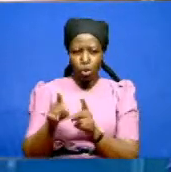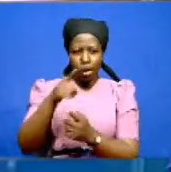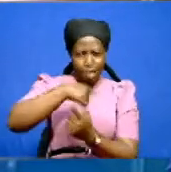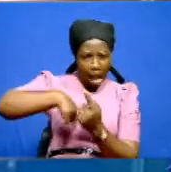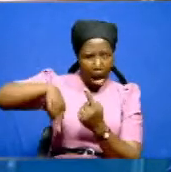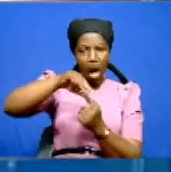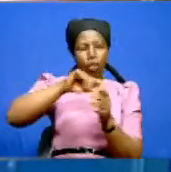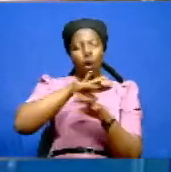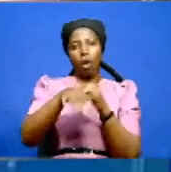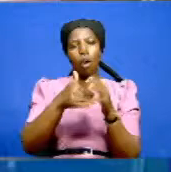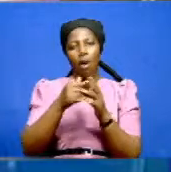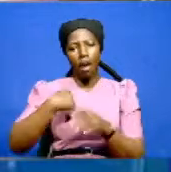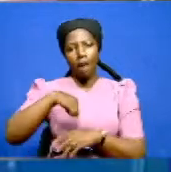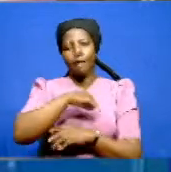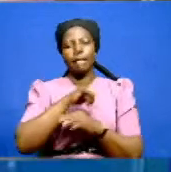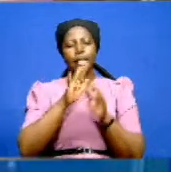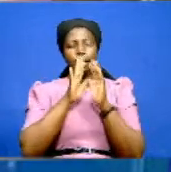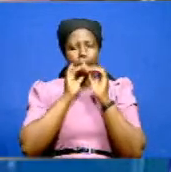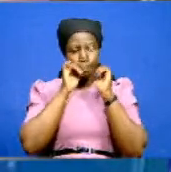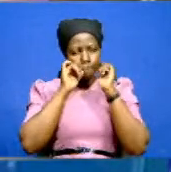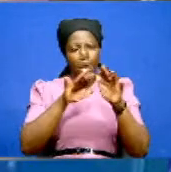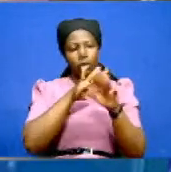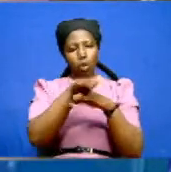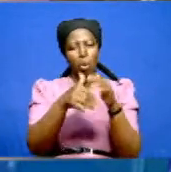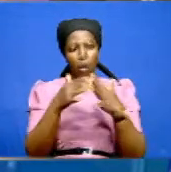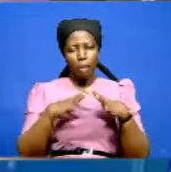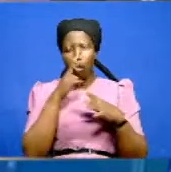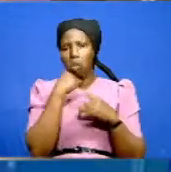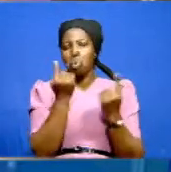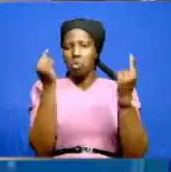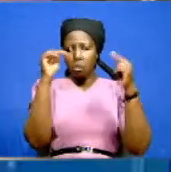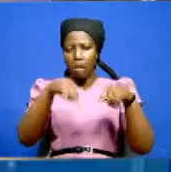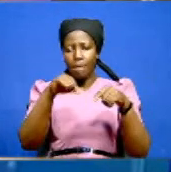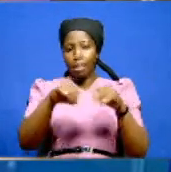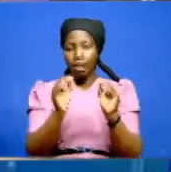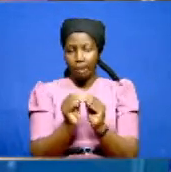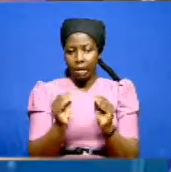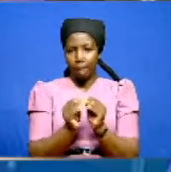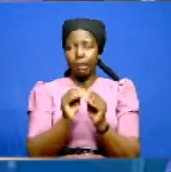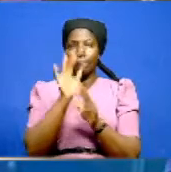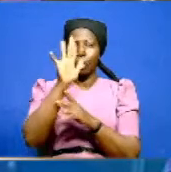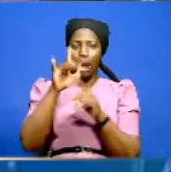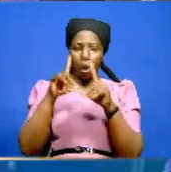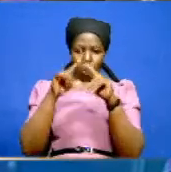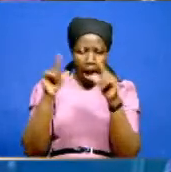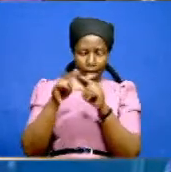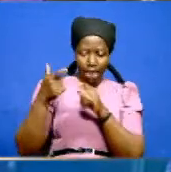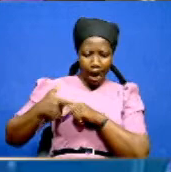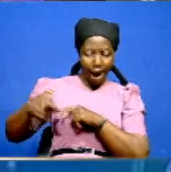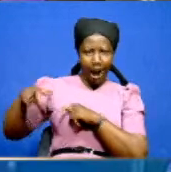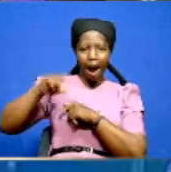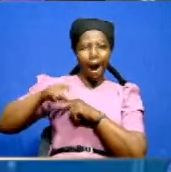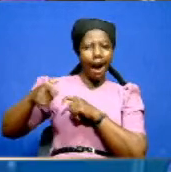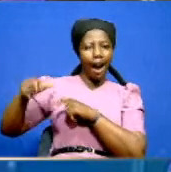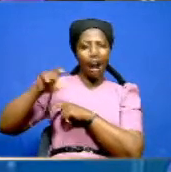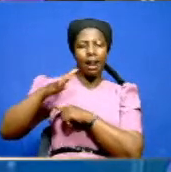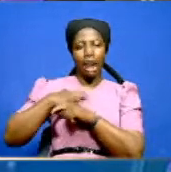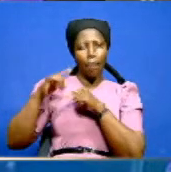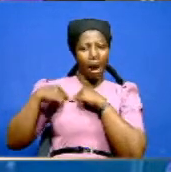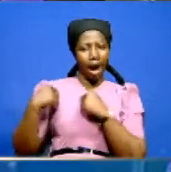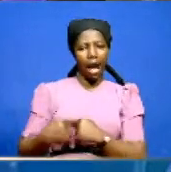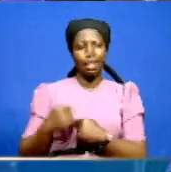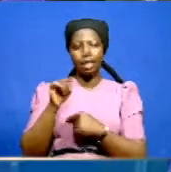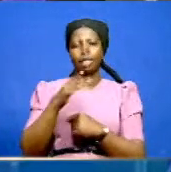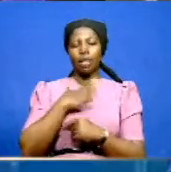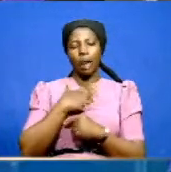one of us who came to this meeting, that your word may be increasing in our hearts richly. It is our prayer in